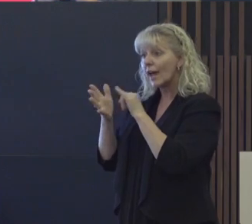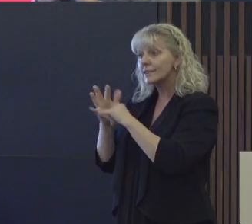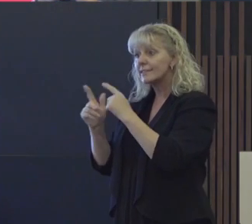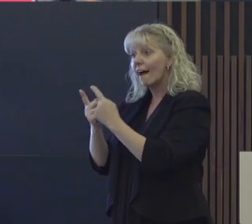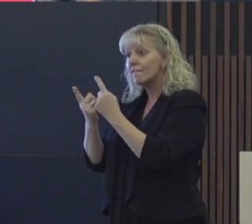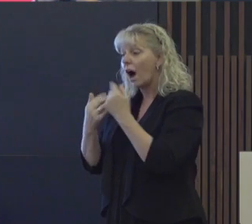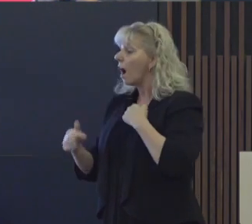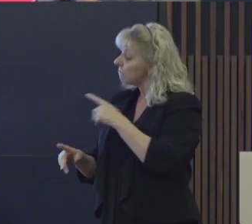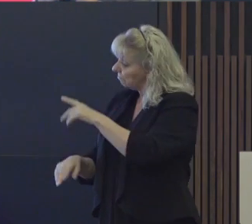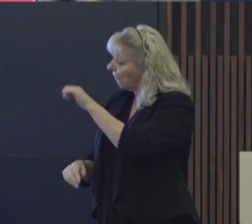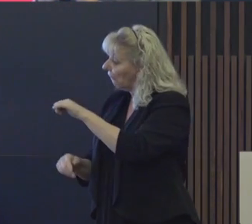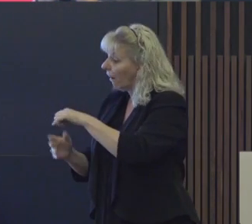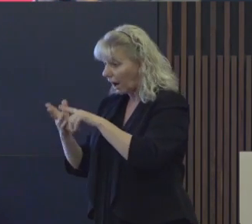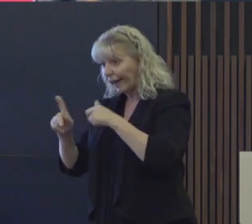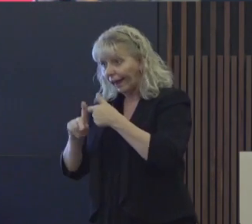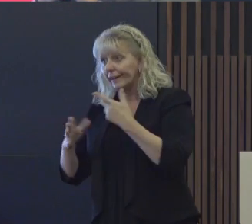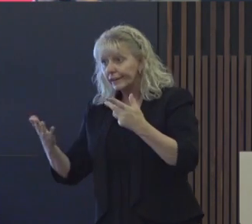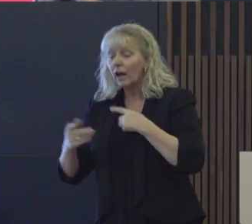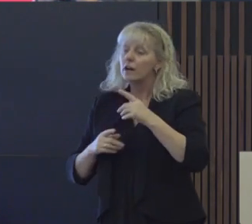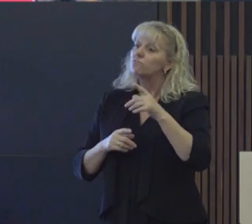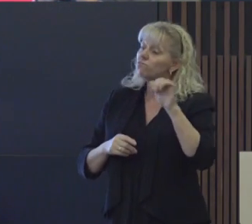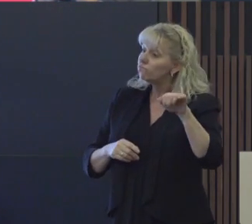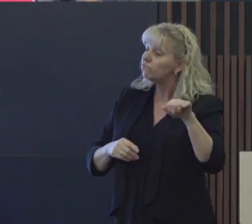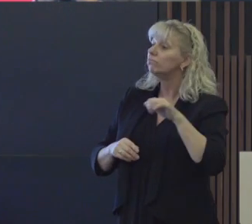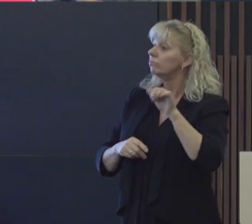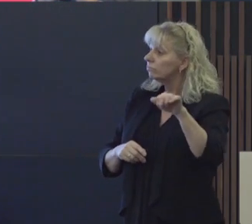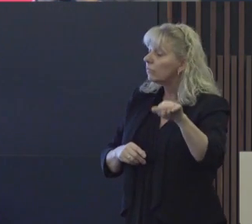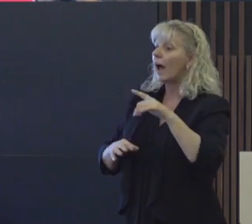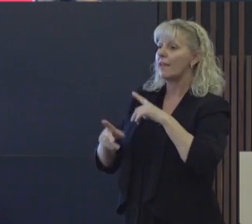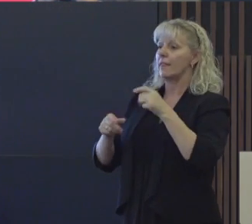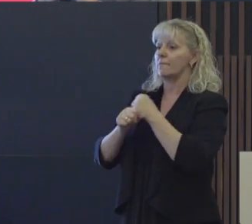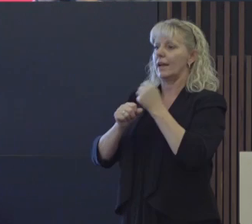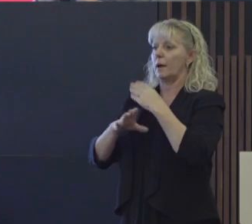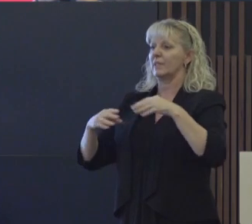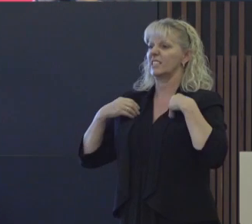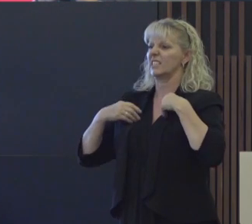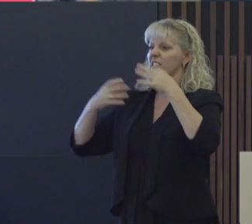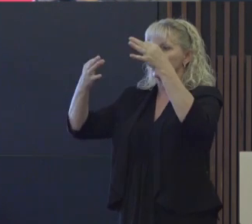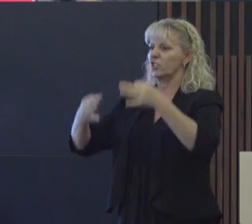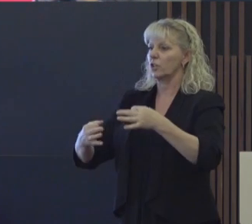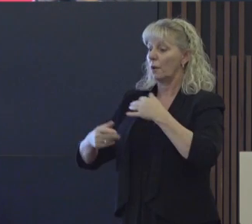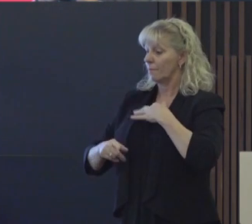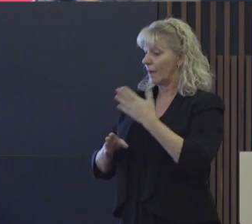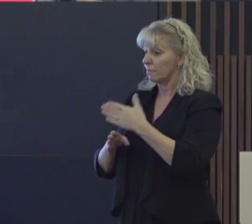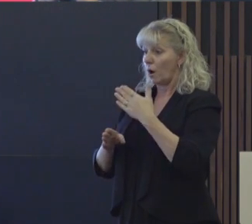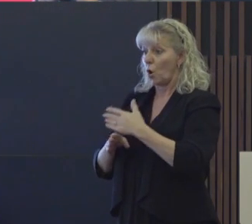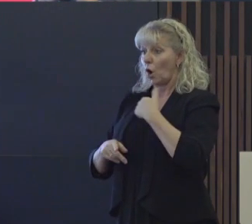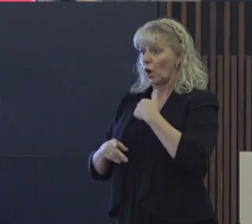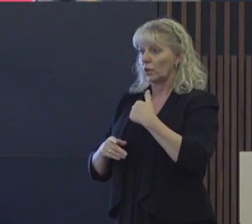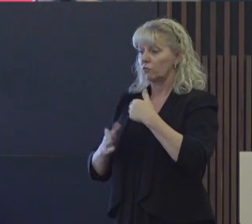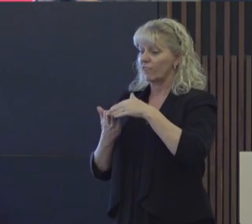"Okay," and I confirmed it a couple of times. And then further down the track, they made a business decision, as they called it, to make my position